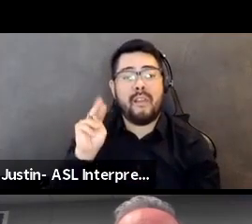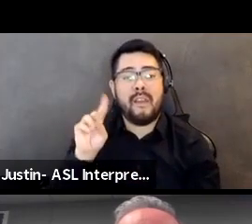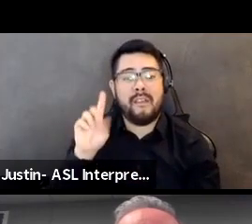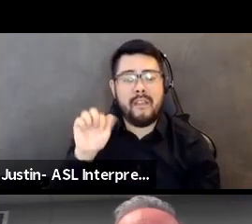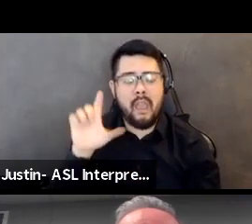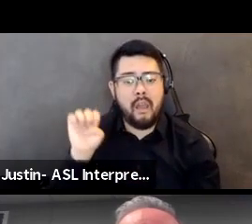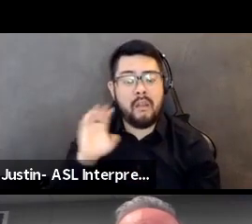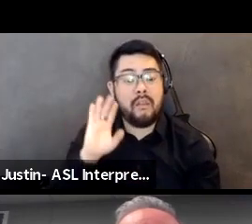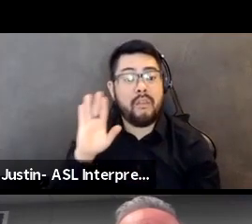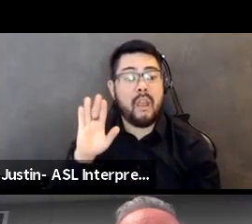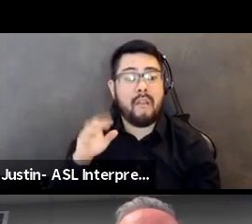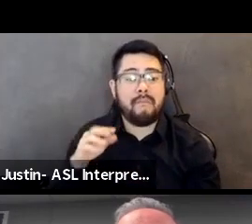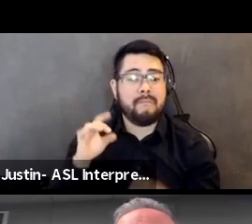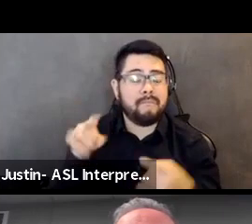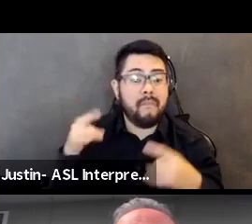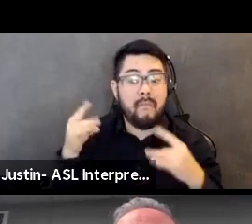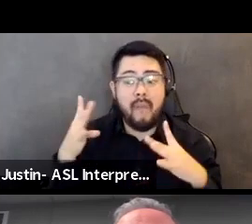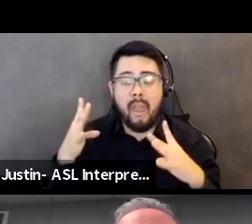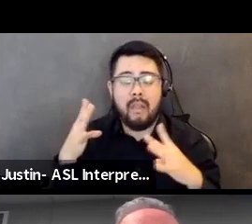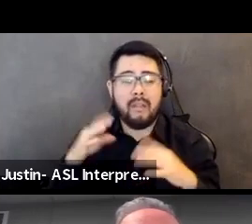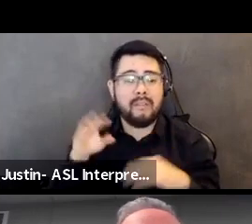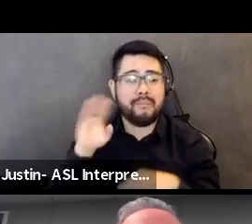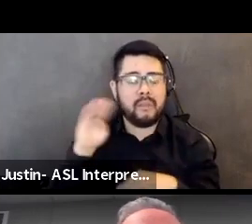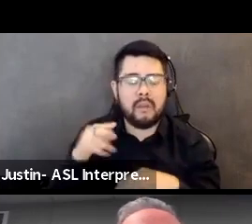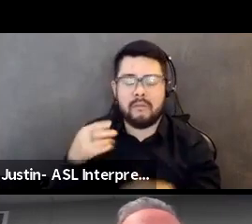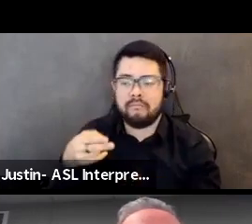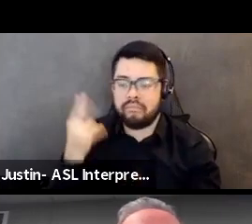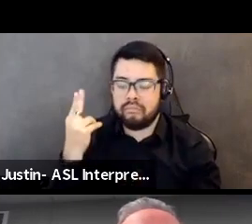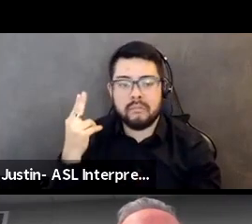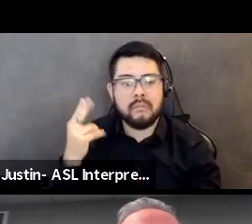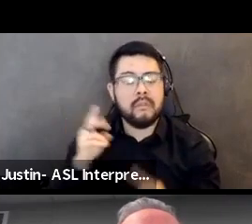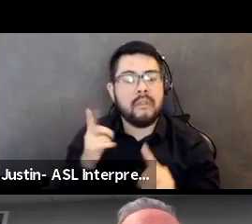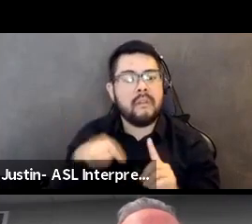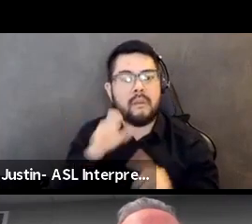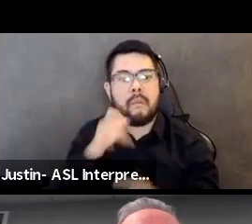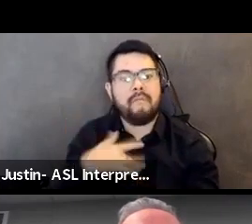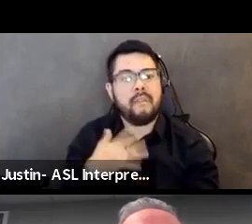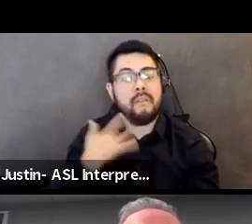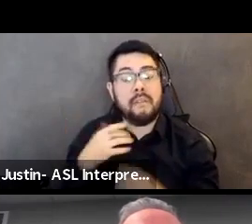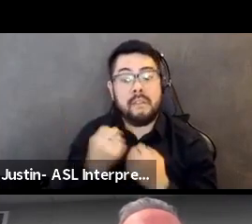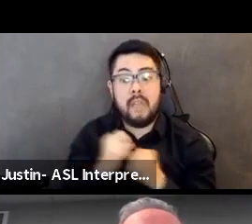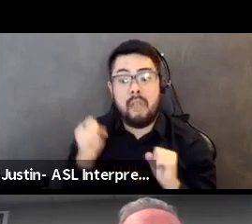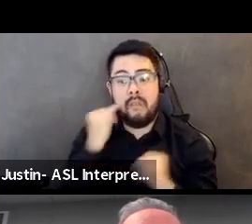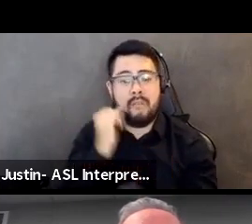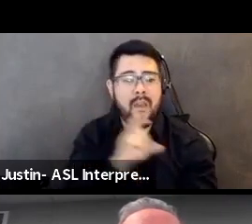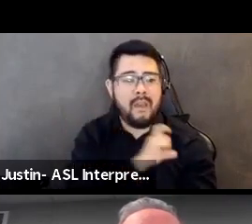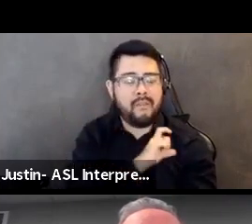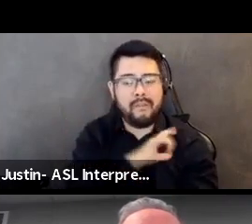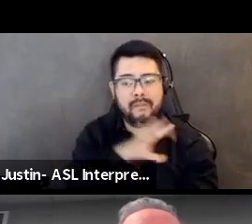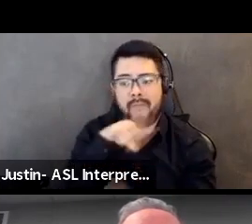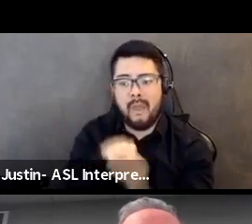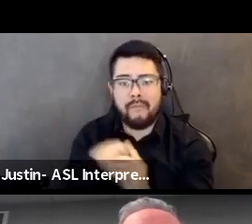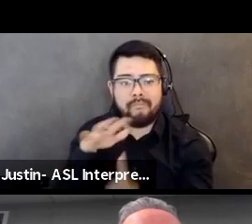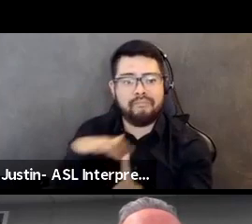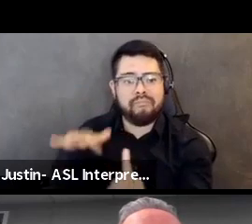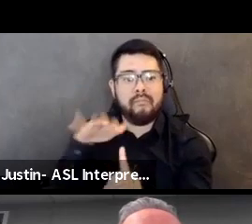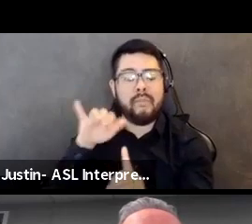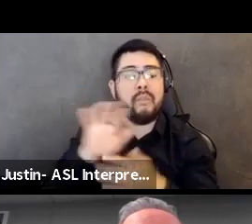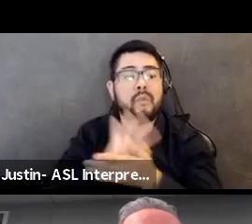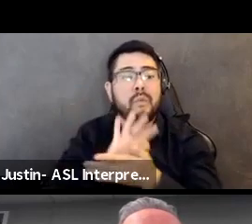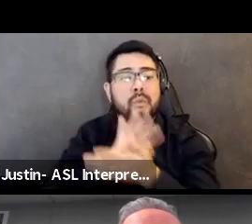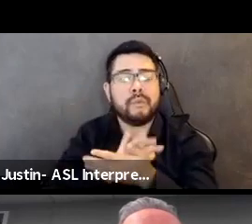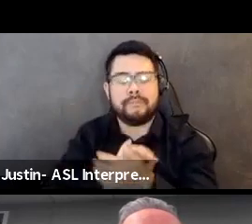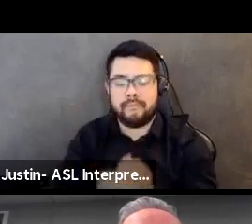violence in and around its community does not feel safe when they have officers in and around that school and so